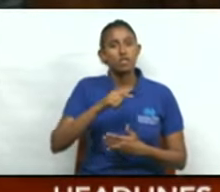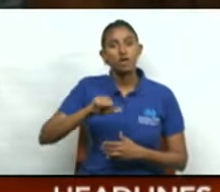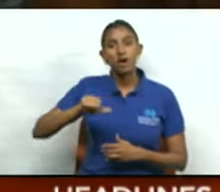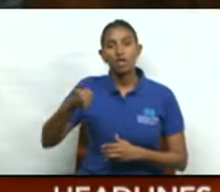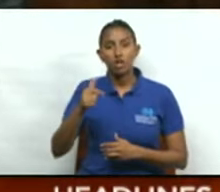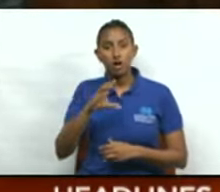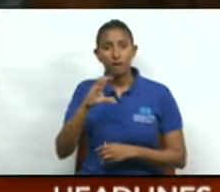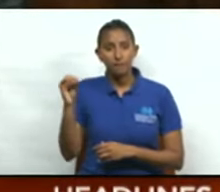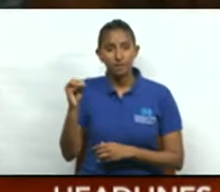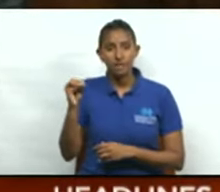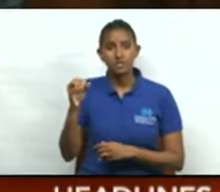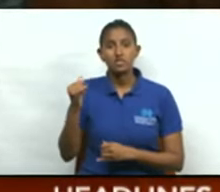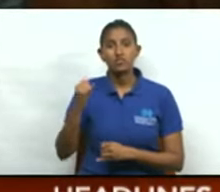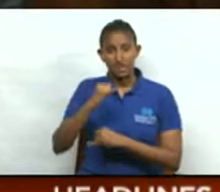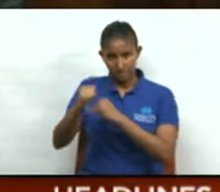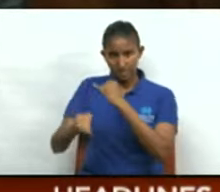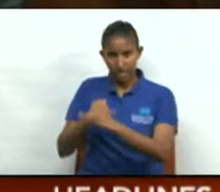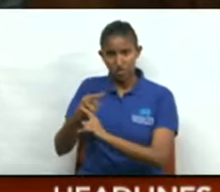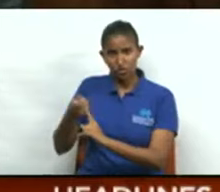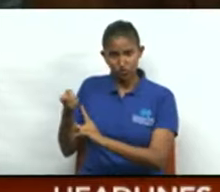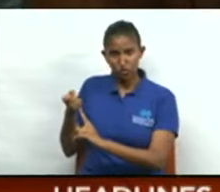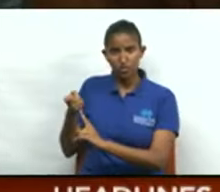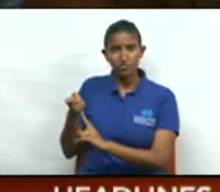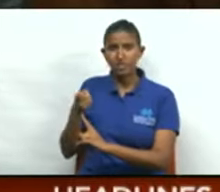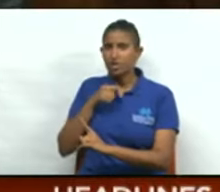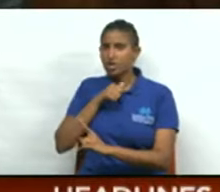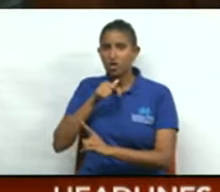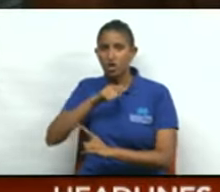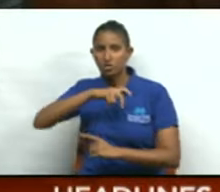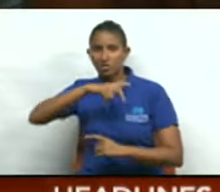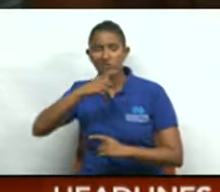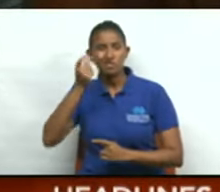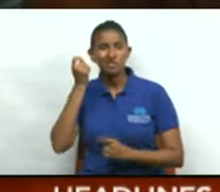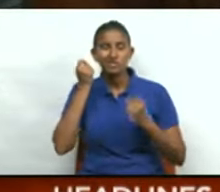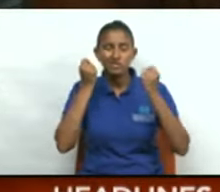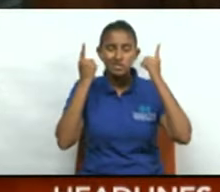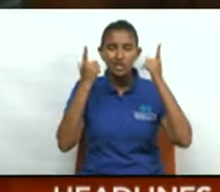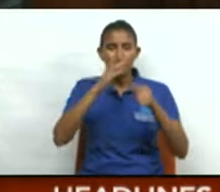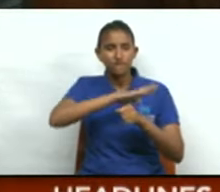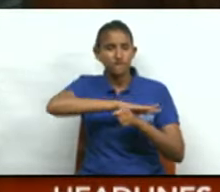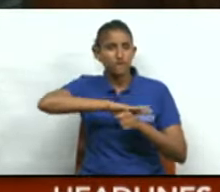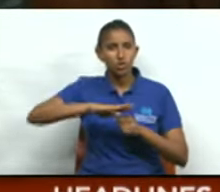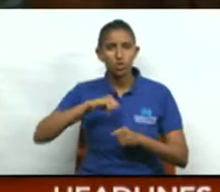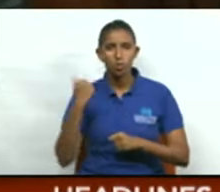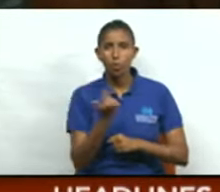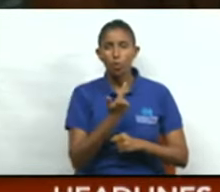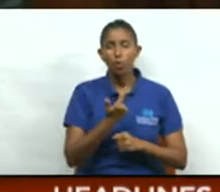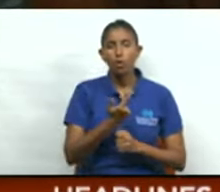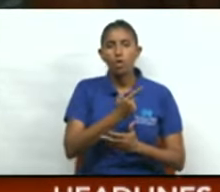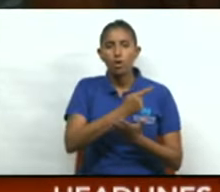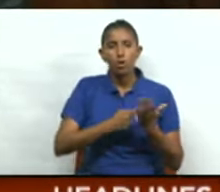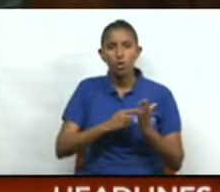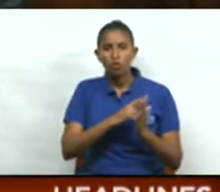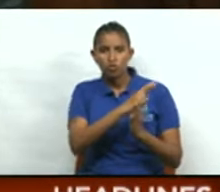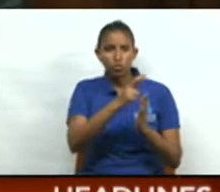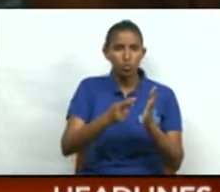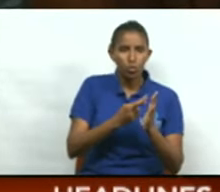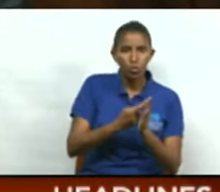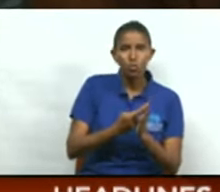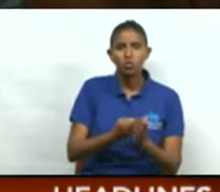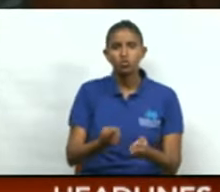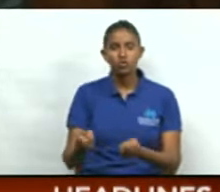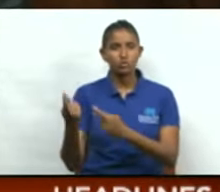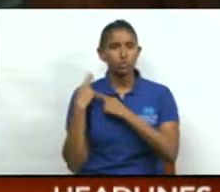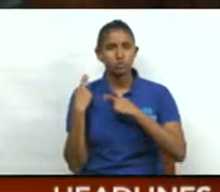not au courant with the full range of the duties, responsibilities, challenges, decision-making, and